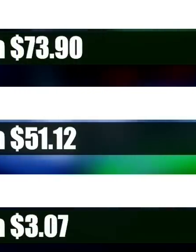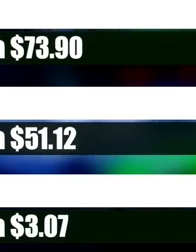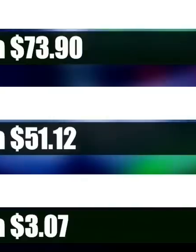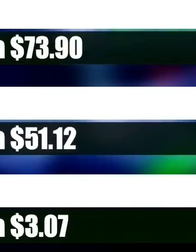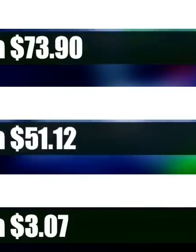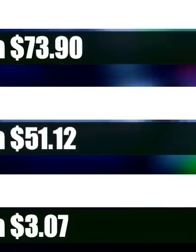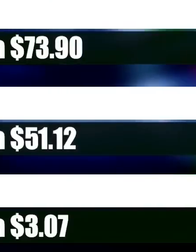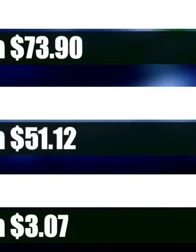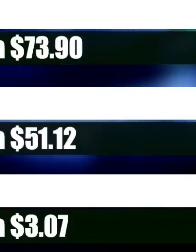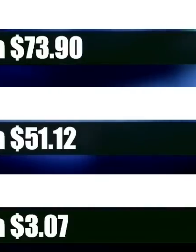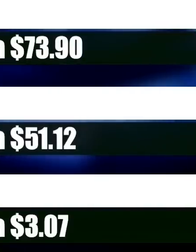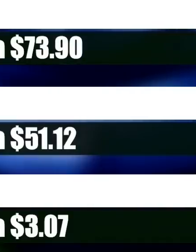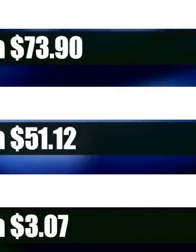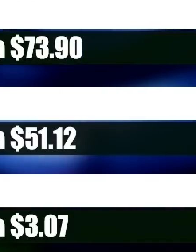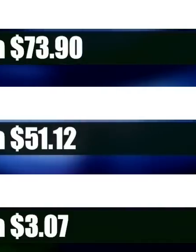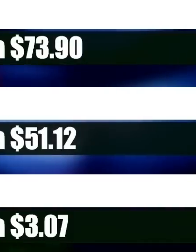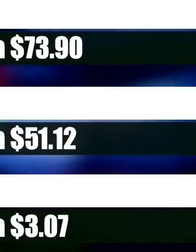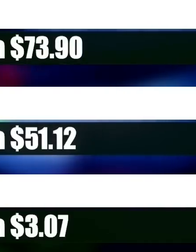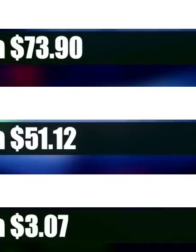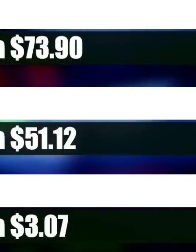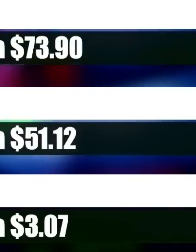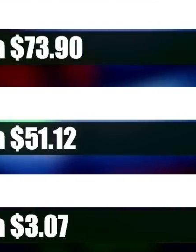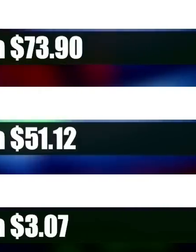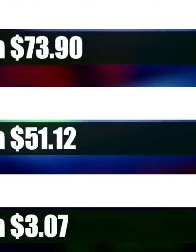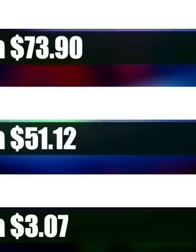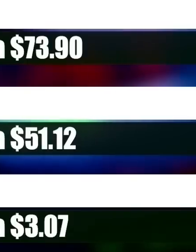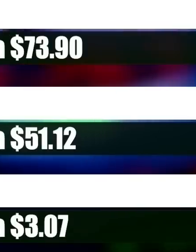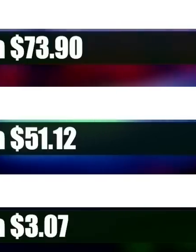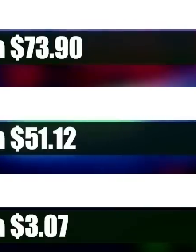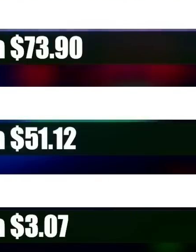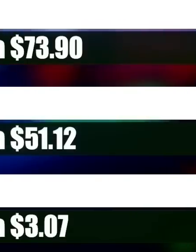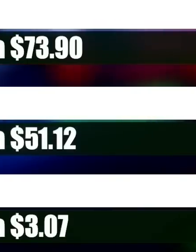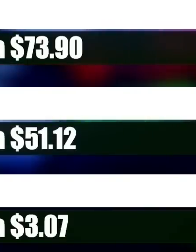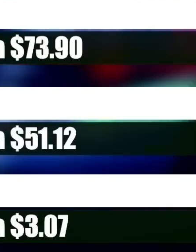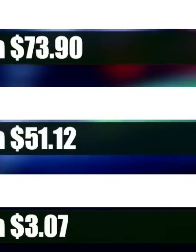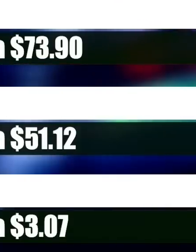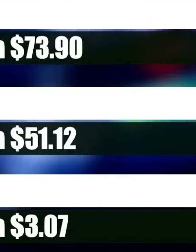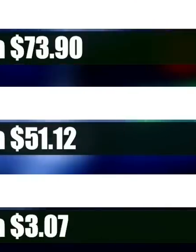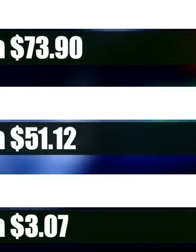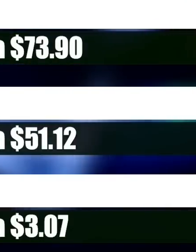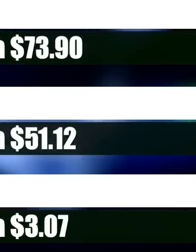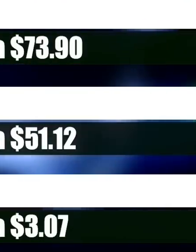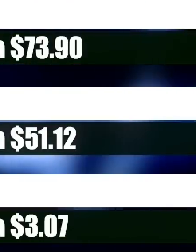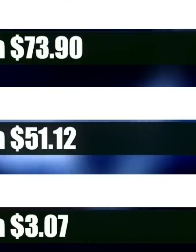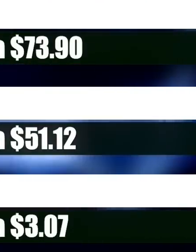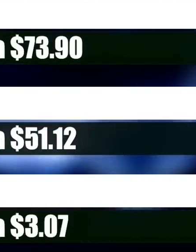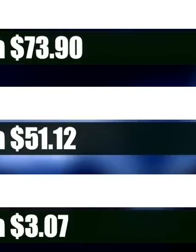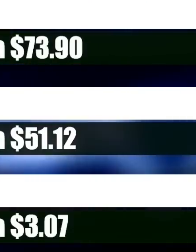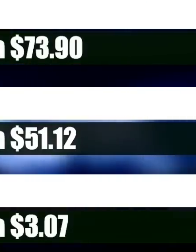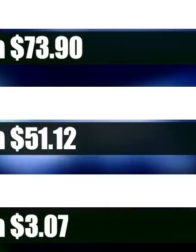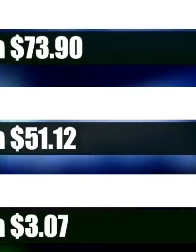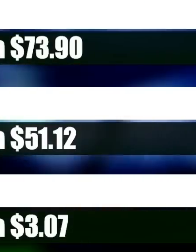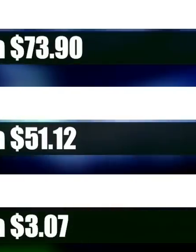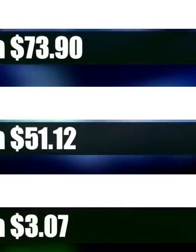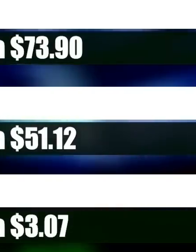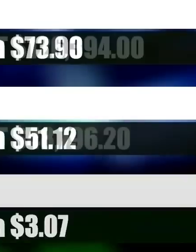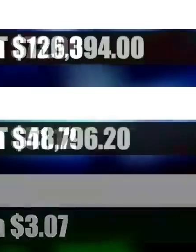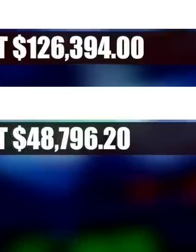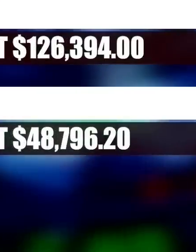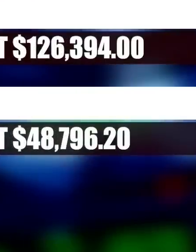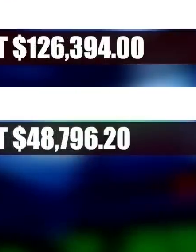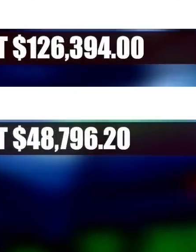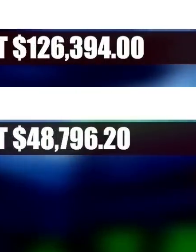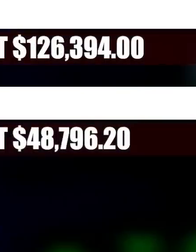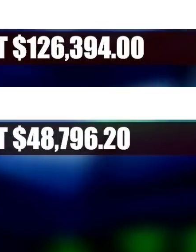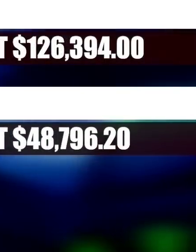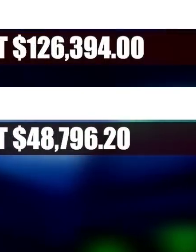2,028,137 units, was the volume leader, followed by NCB Financial Group Limited and Trans-Jamaican Highway Limited. In Trinidad and